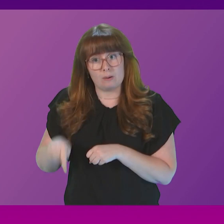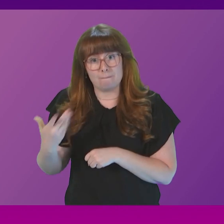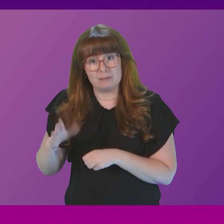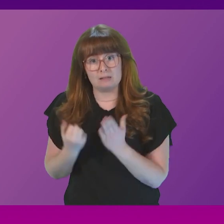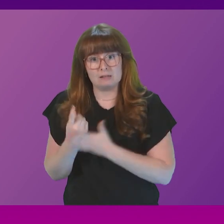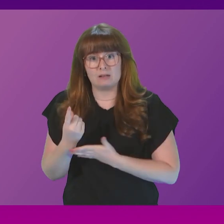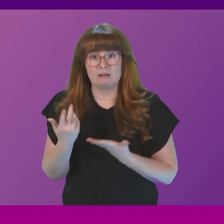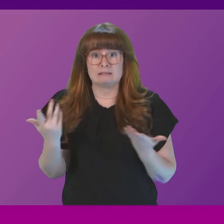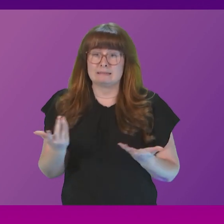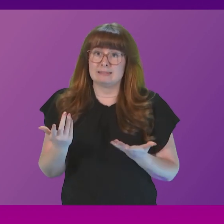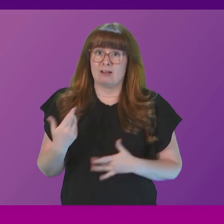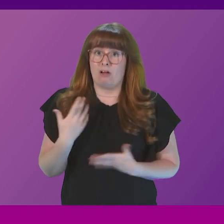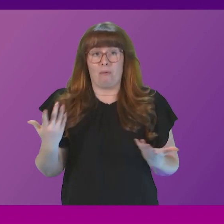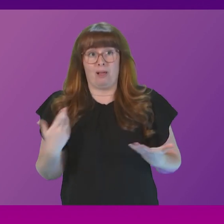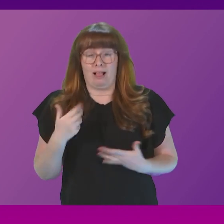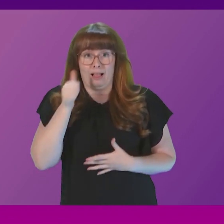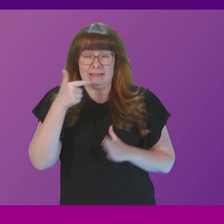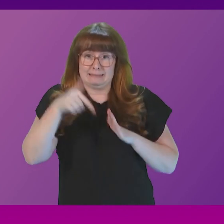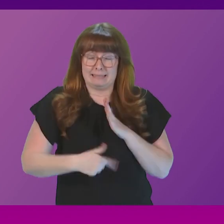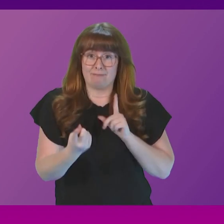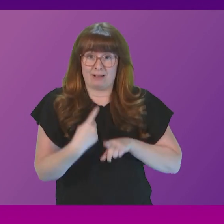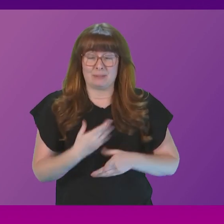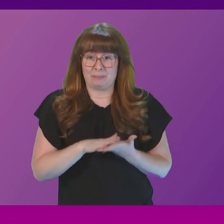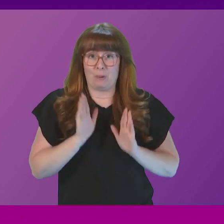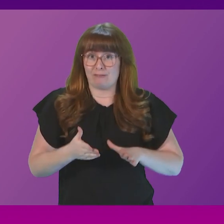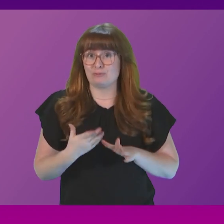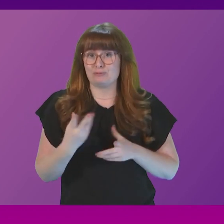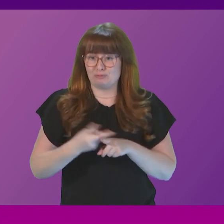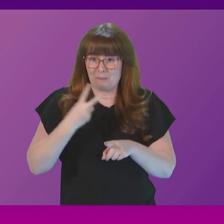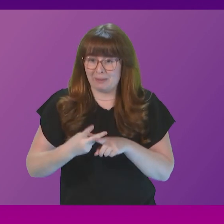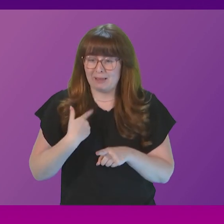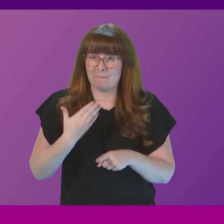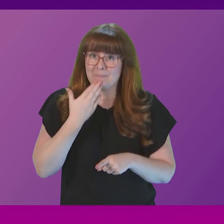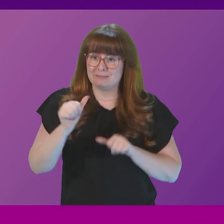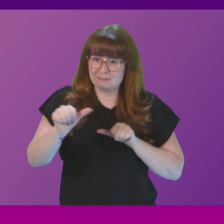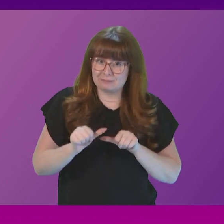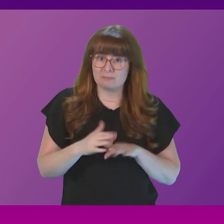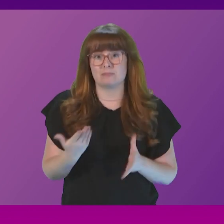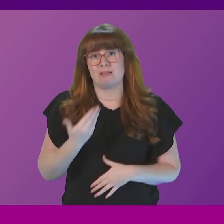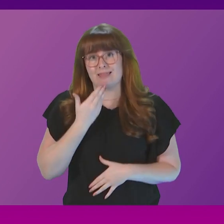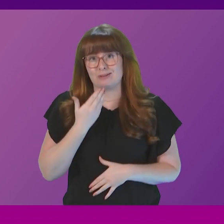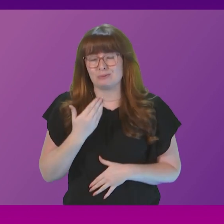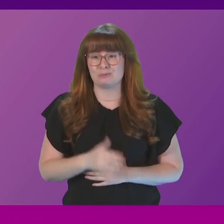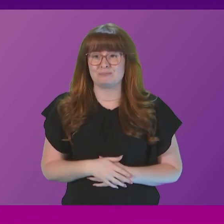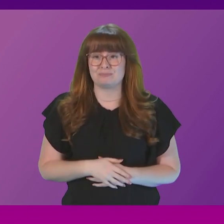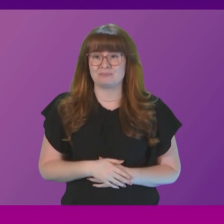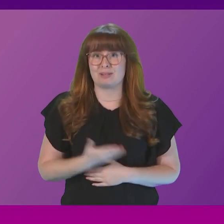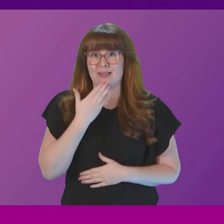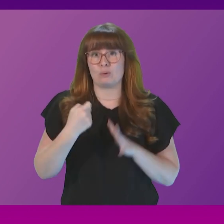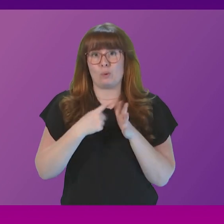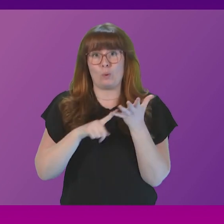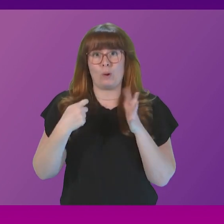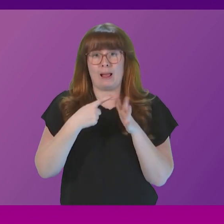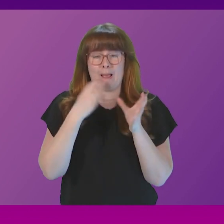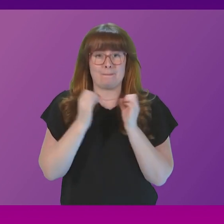so. Well, the extent of answer is that I haven't needed to repeat my plea for brevity, but thank you very much, Co-Cab. I'm now